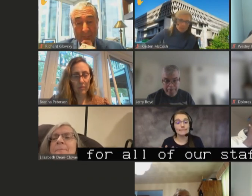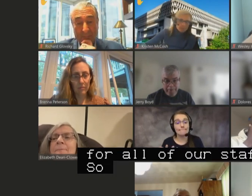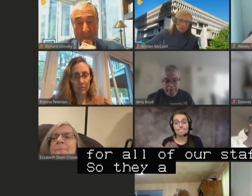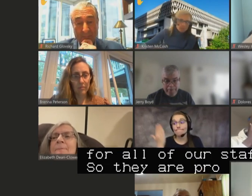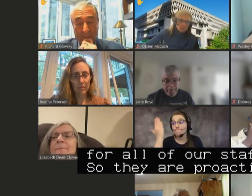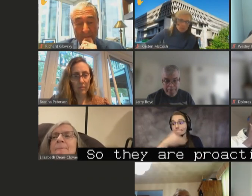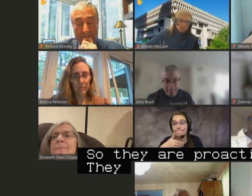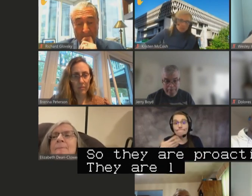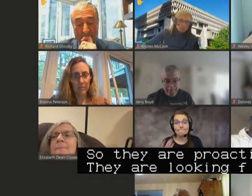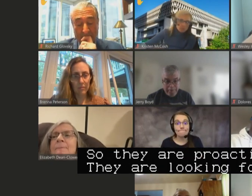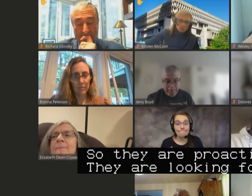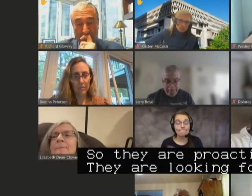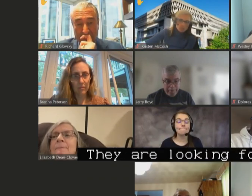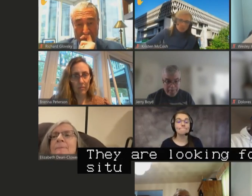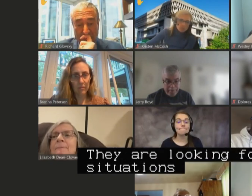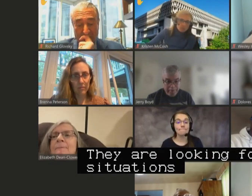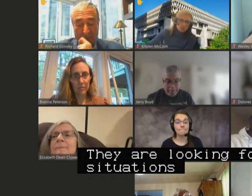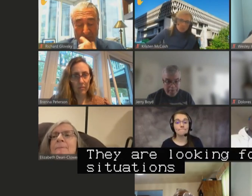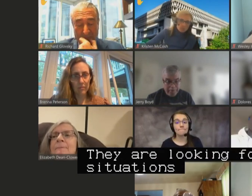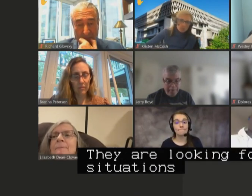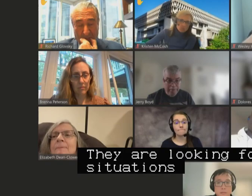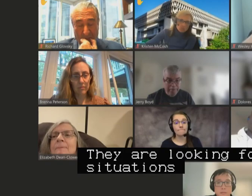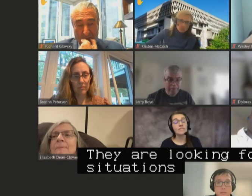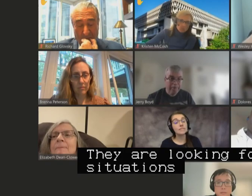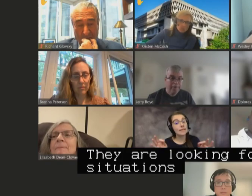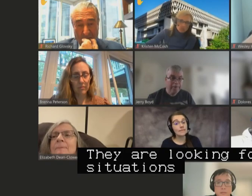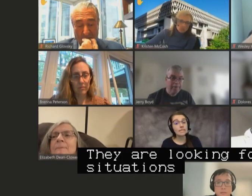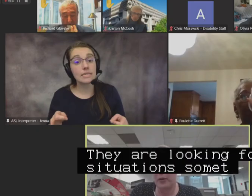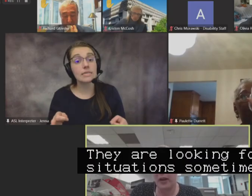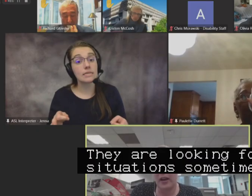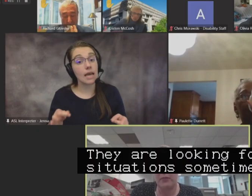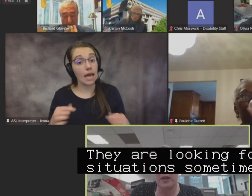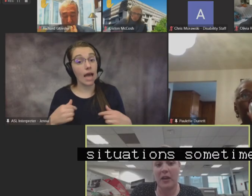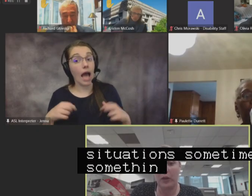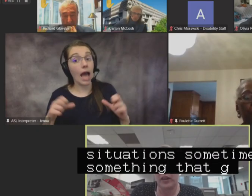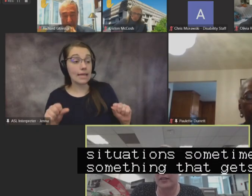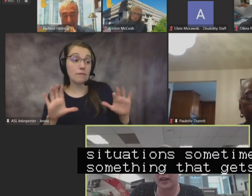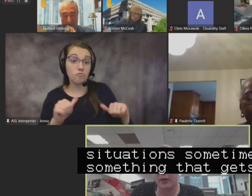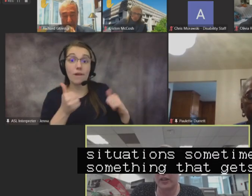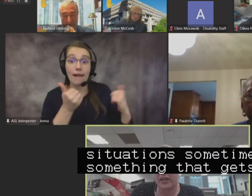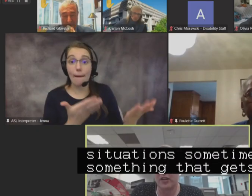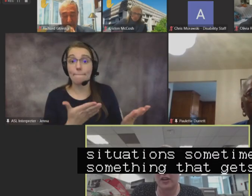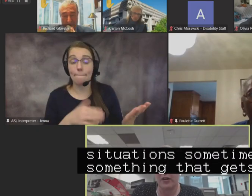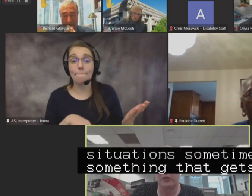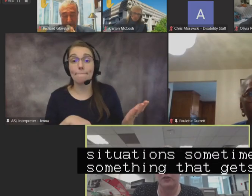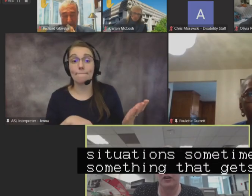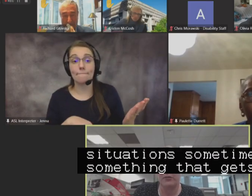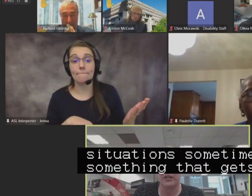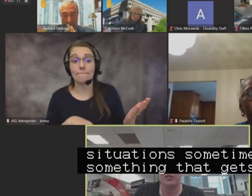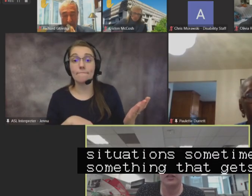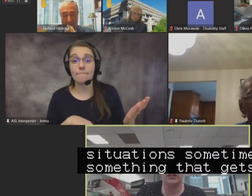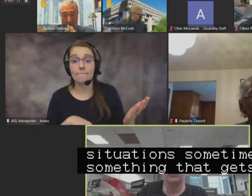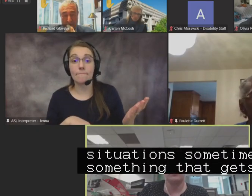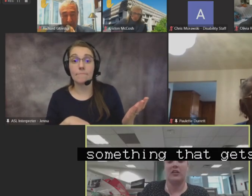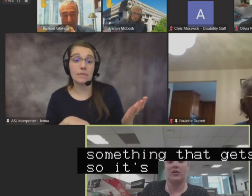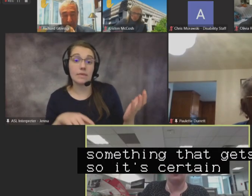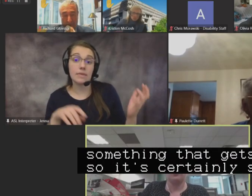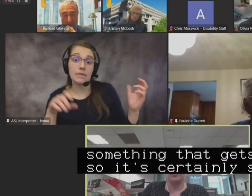missed. And so it's certainly, something I can bring up, and we can talk about